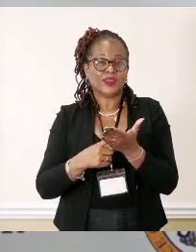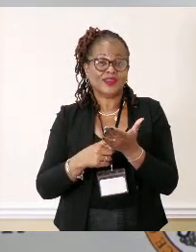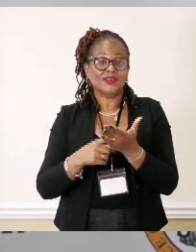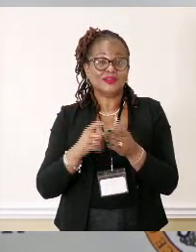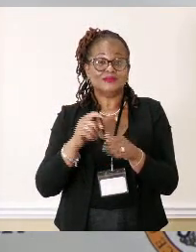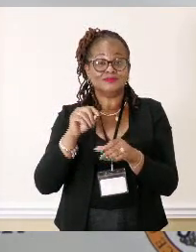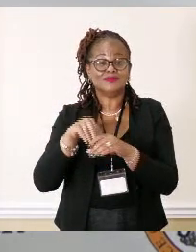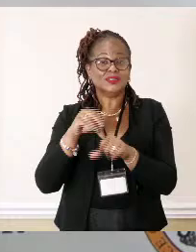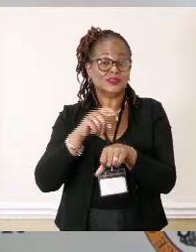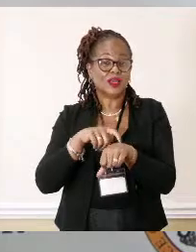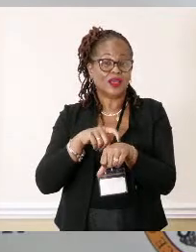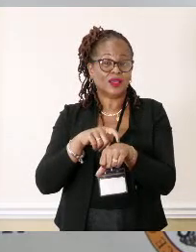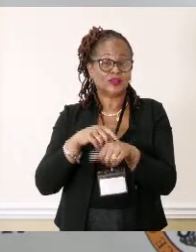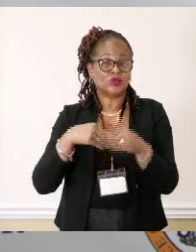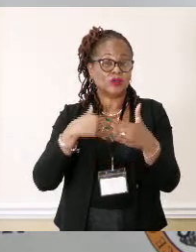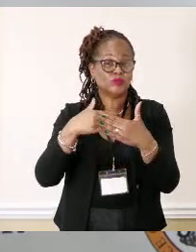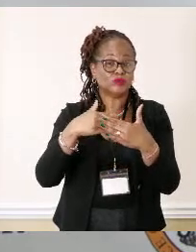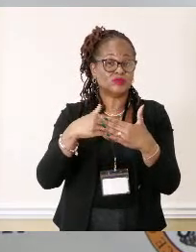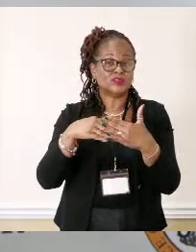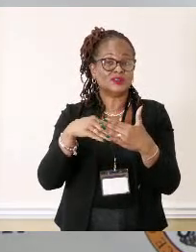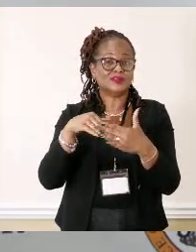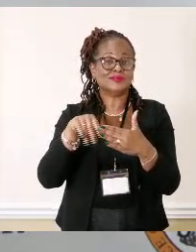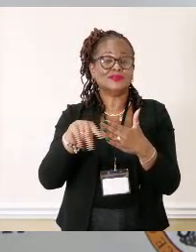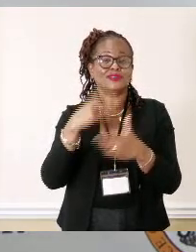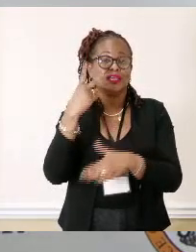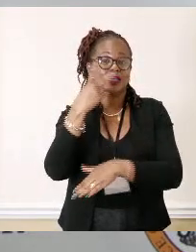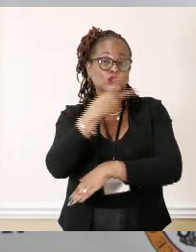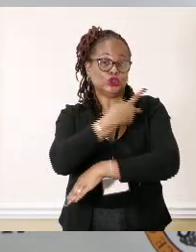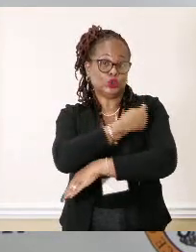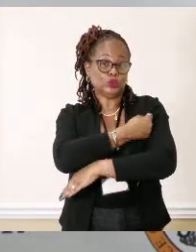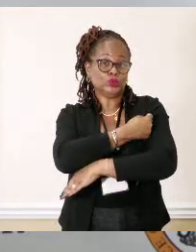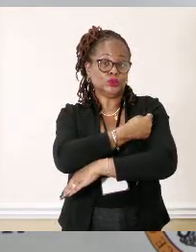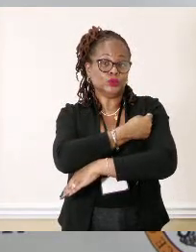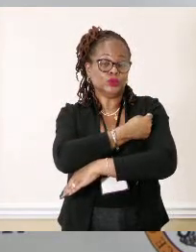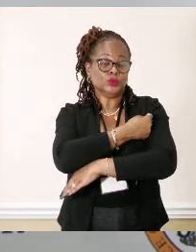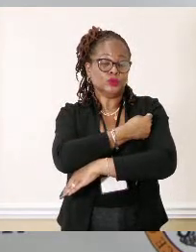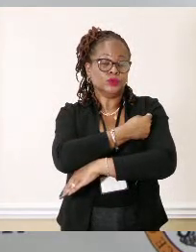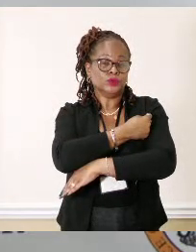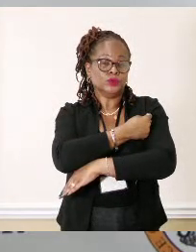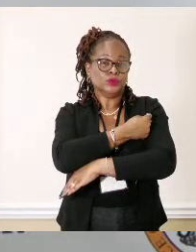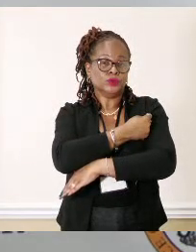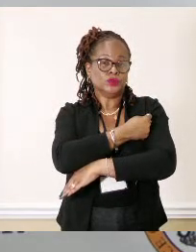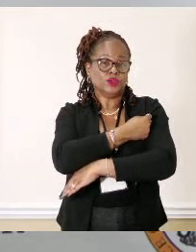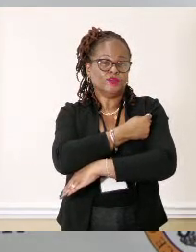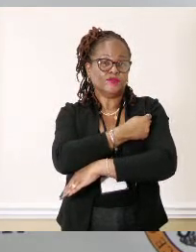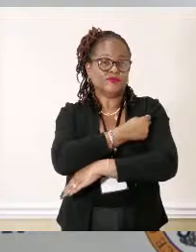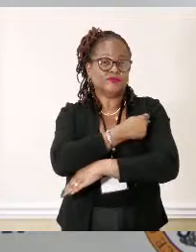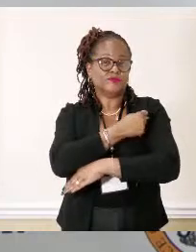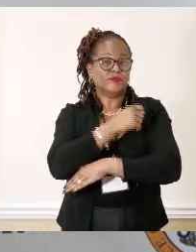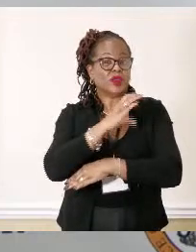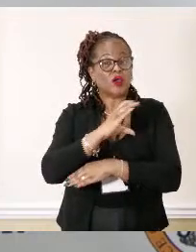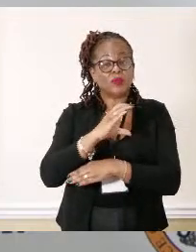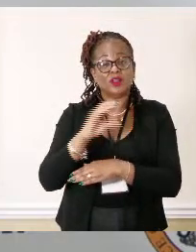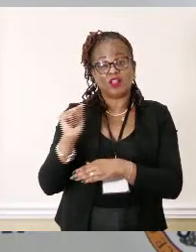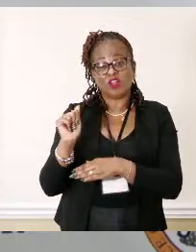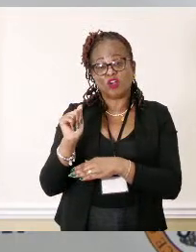time, as we approach the second dose vaccination, the competent authority would unveil